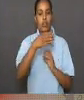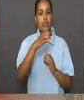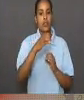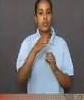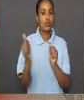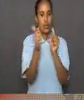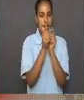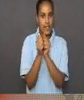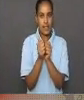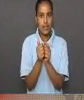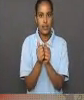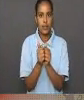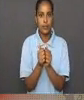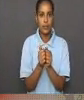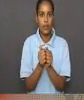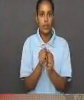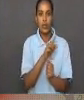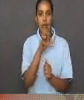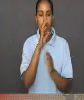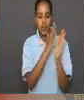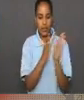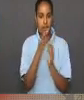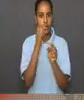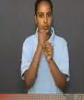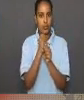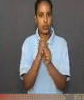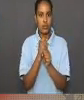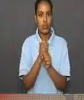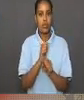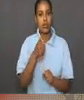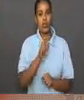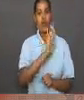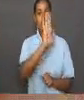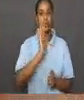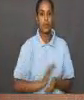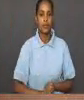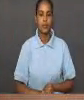solution together, you are ready to do this on your own.